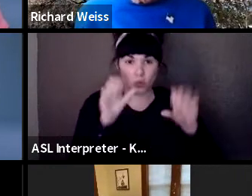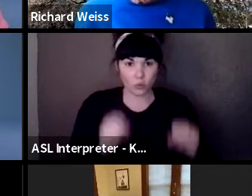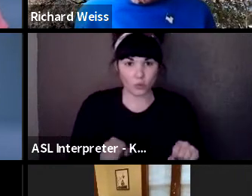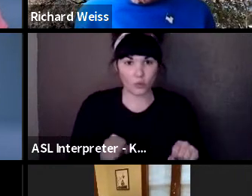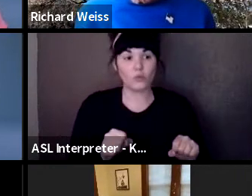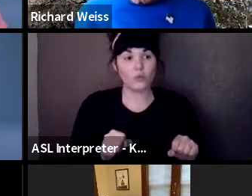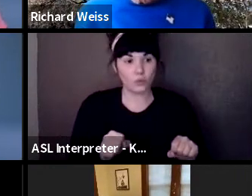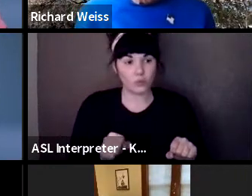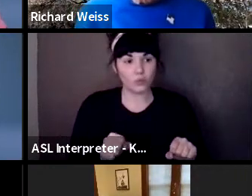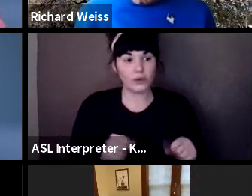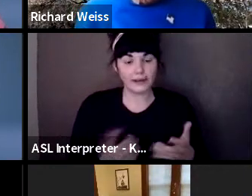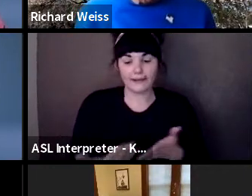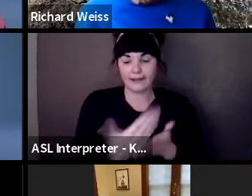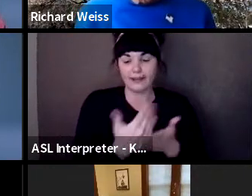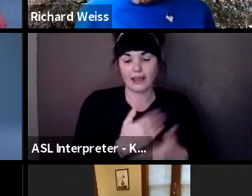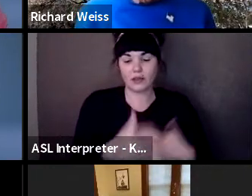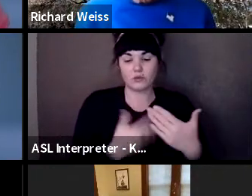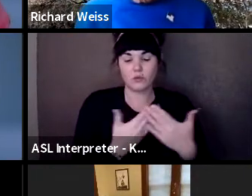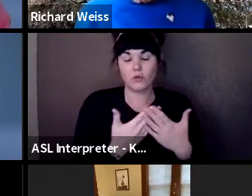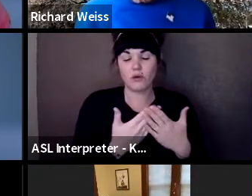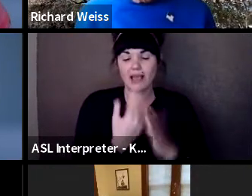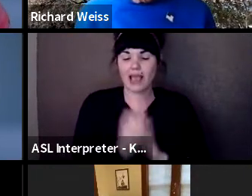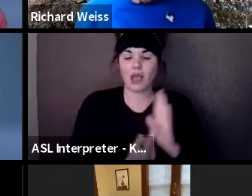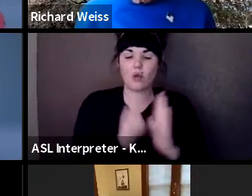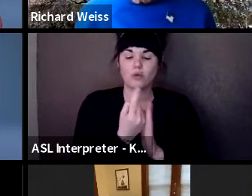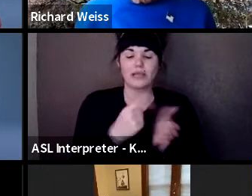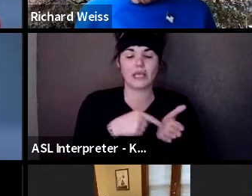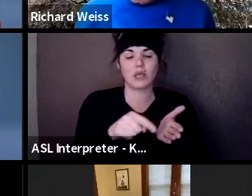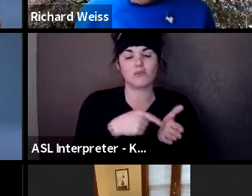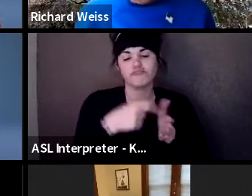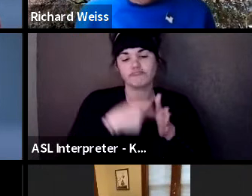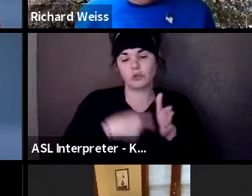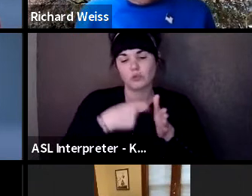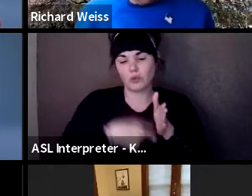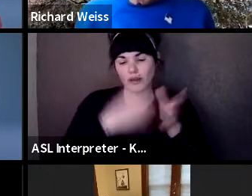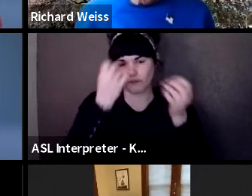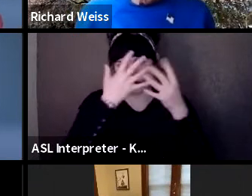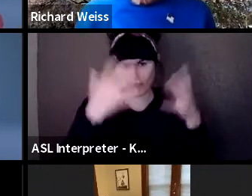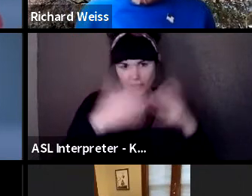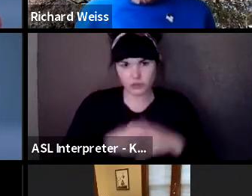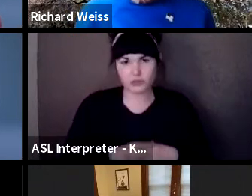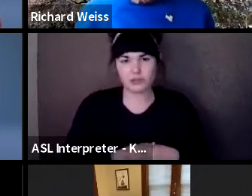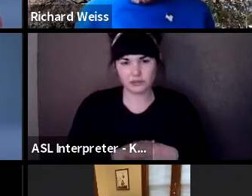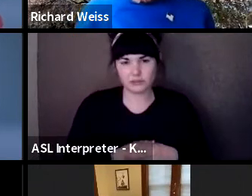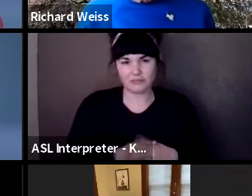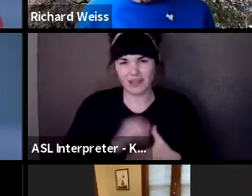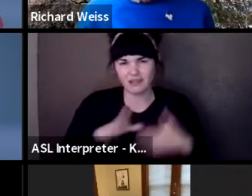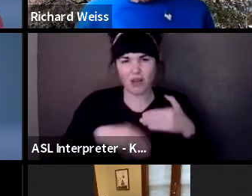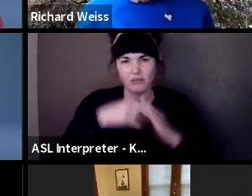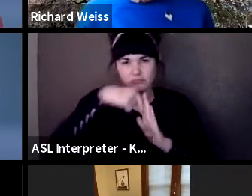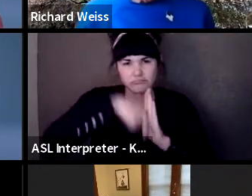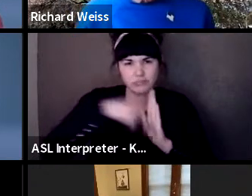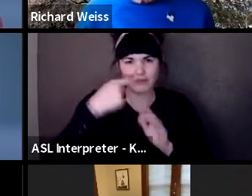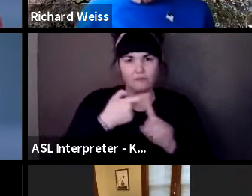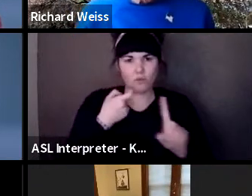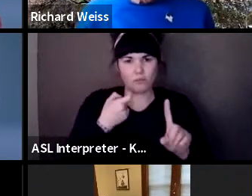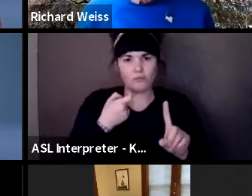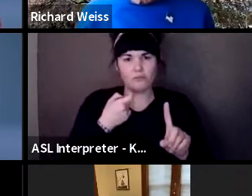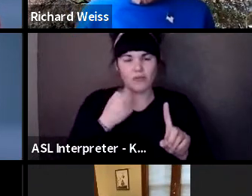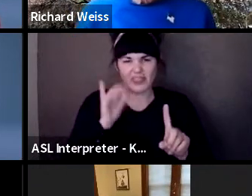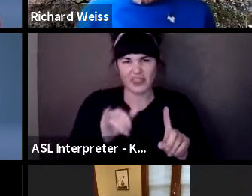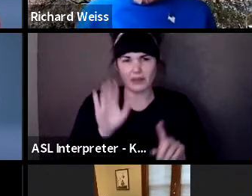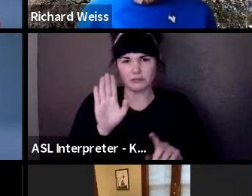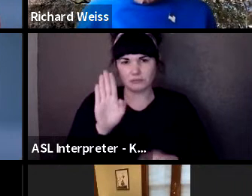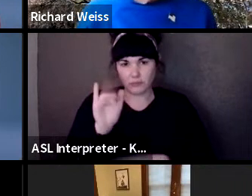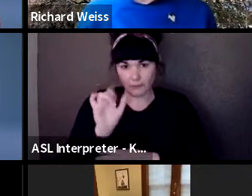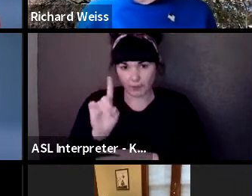information and the information under the bid and come back and bring